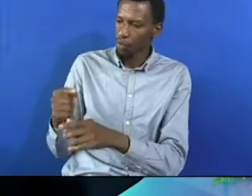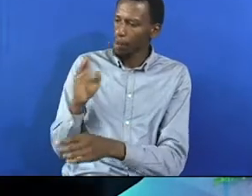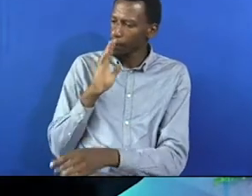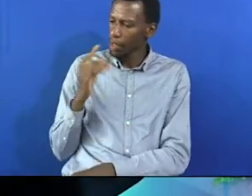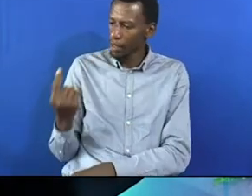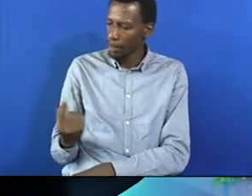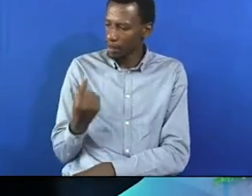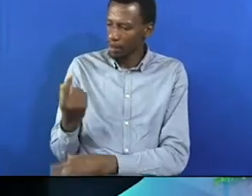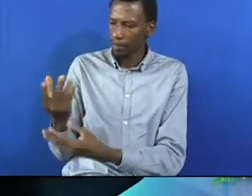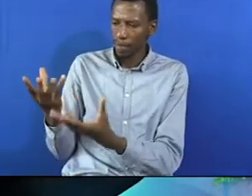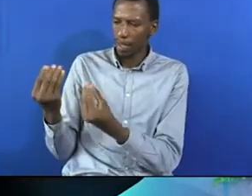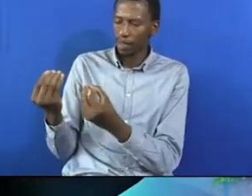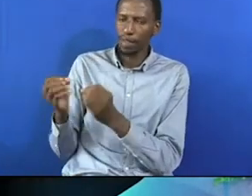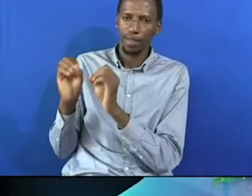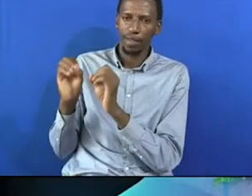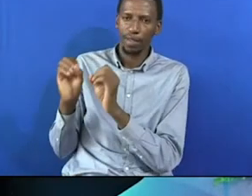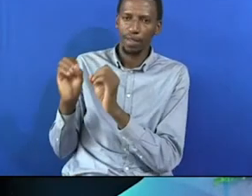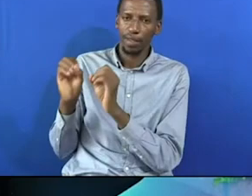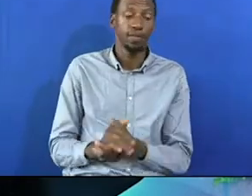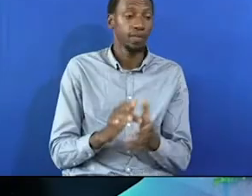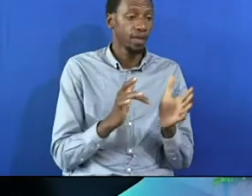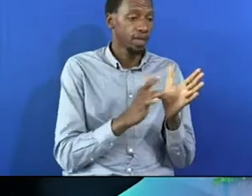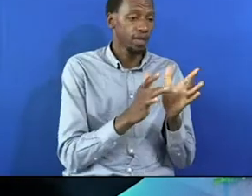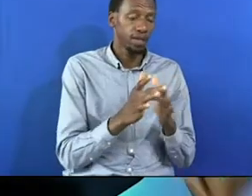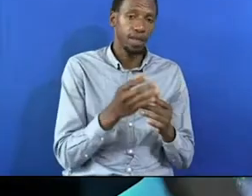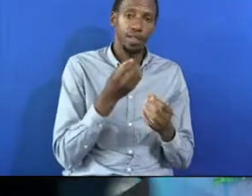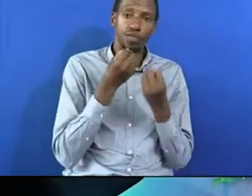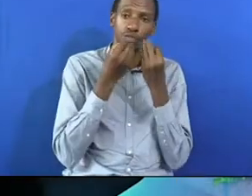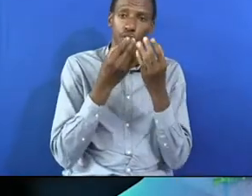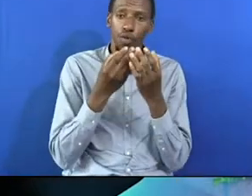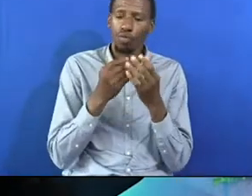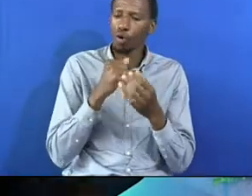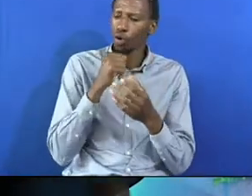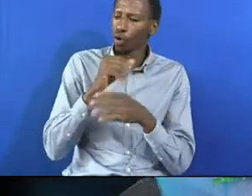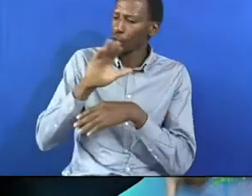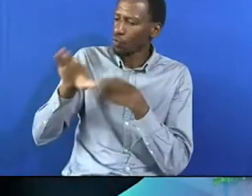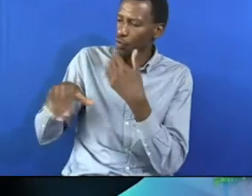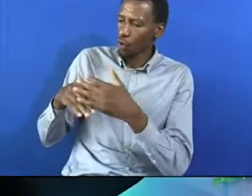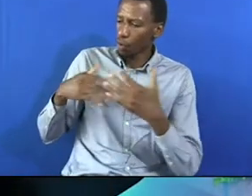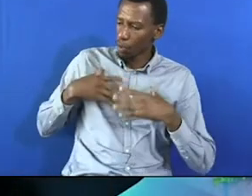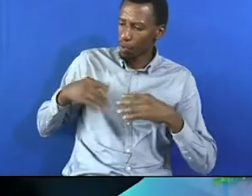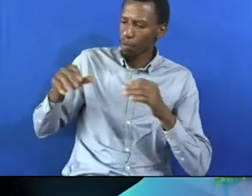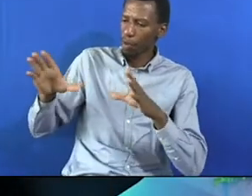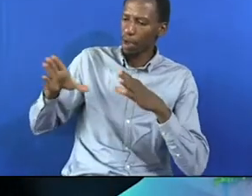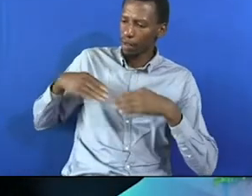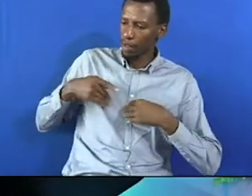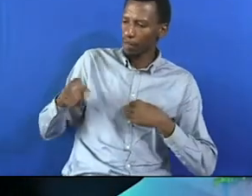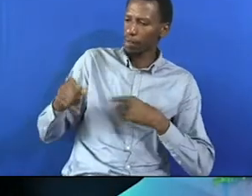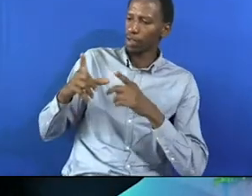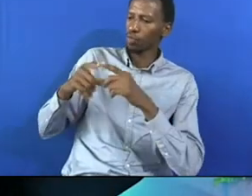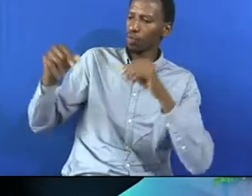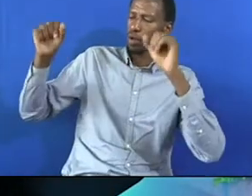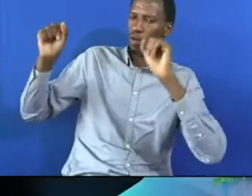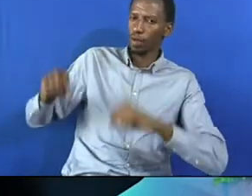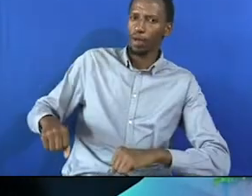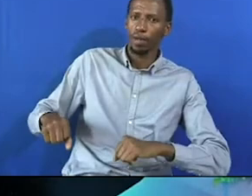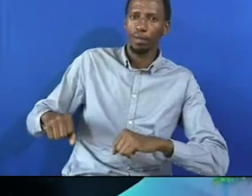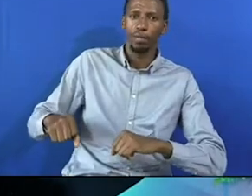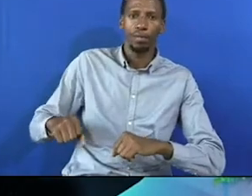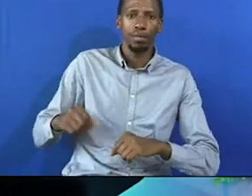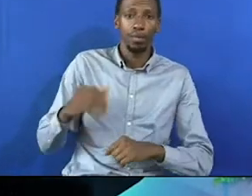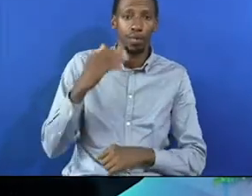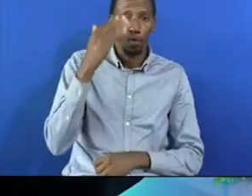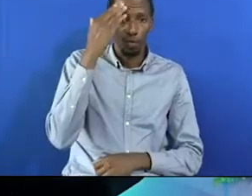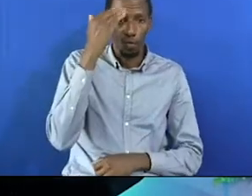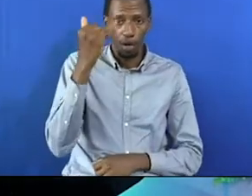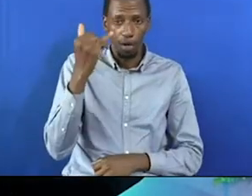Jesus is telling them, not everyone can accept this word. word, but only those to whom